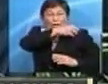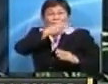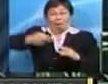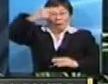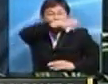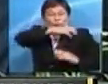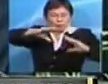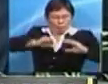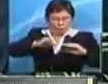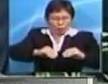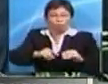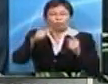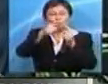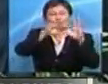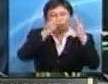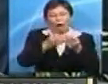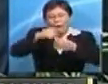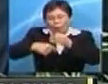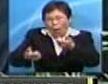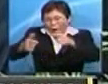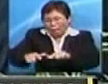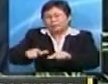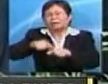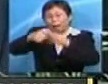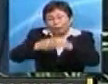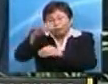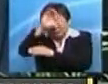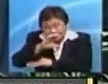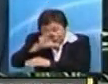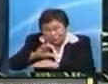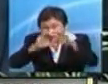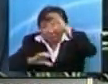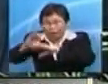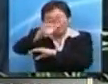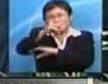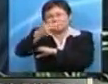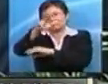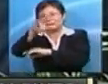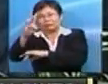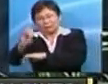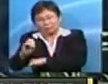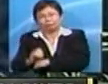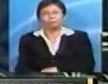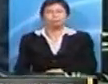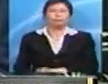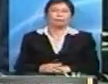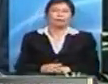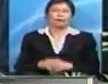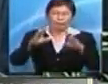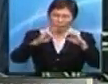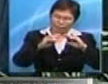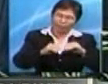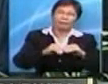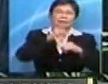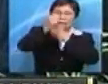to update them on the latest developments regarding the search for MH370. The briefing will include